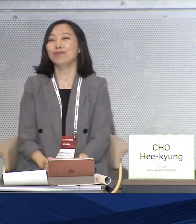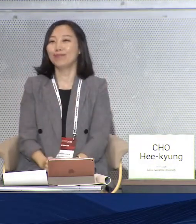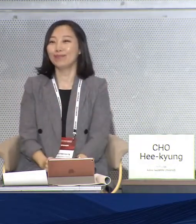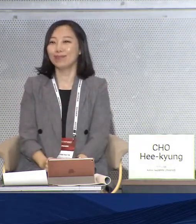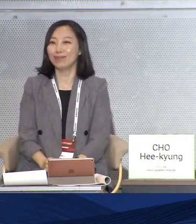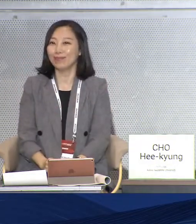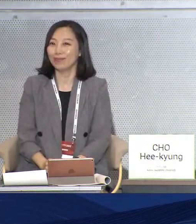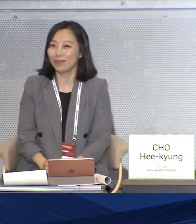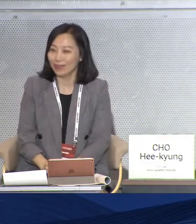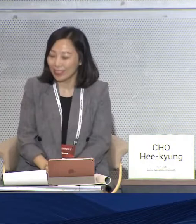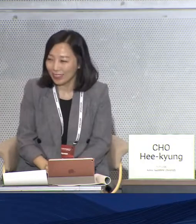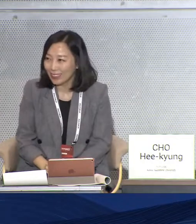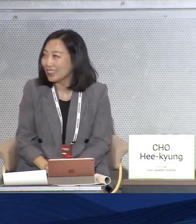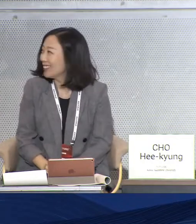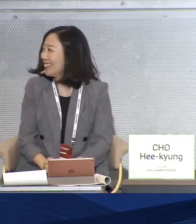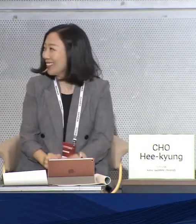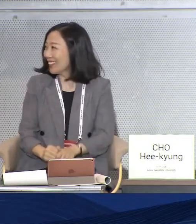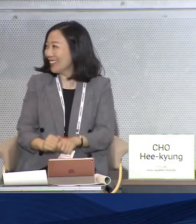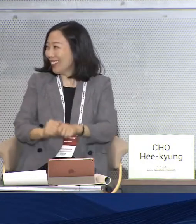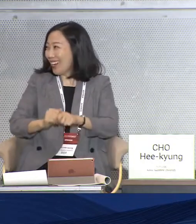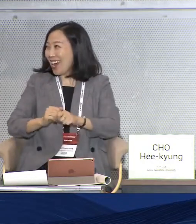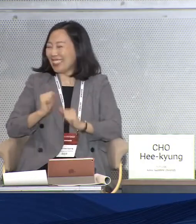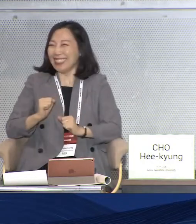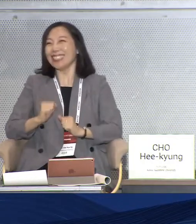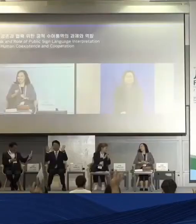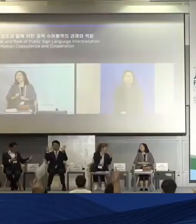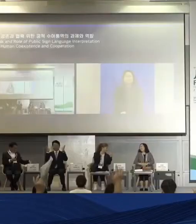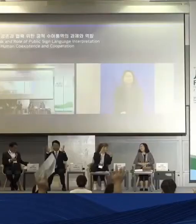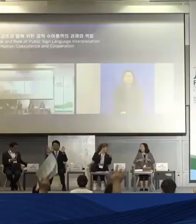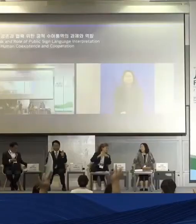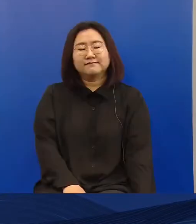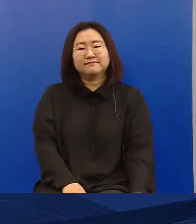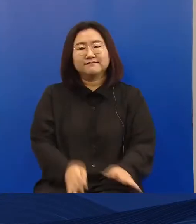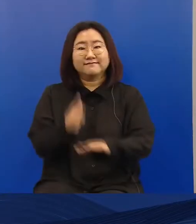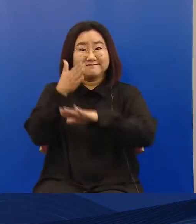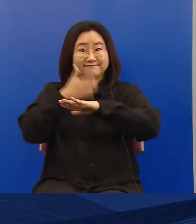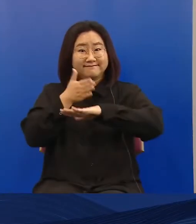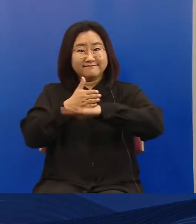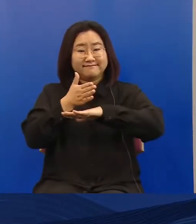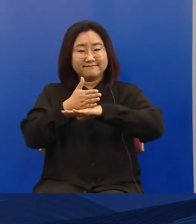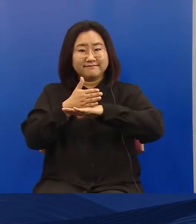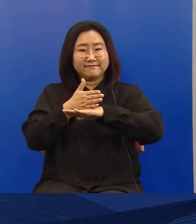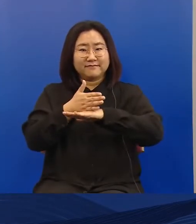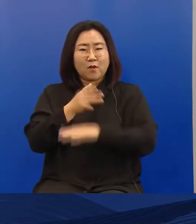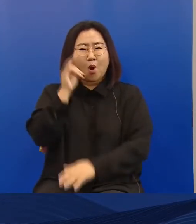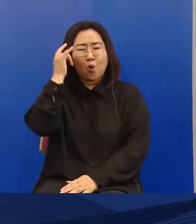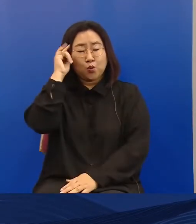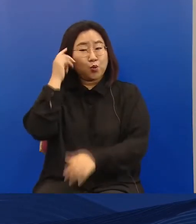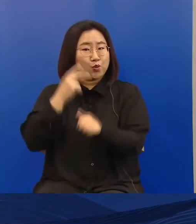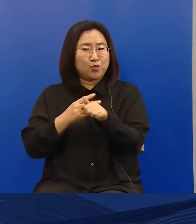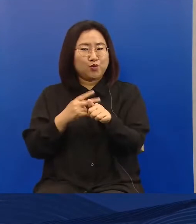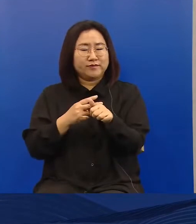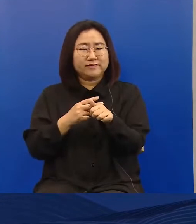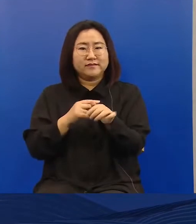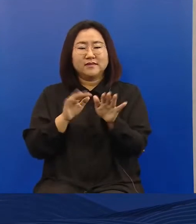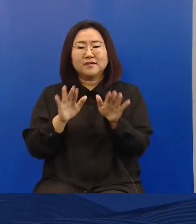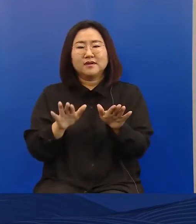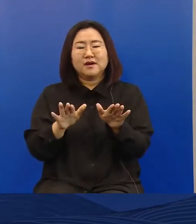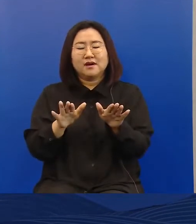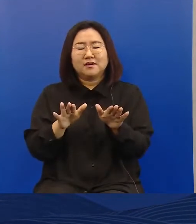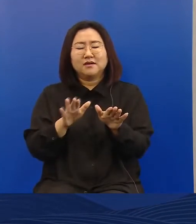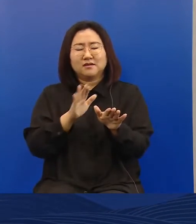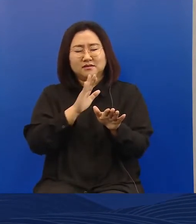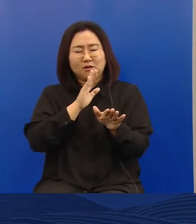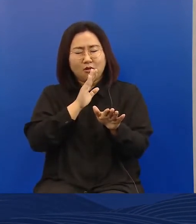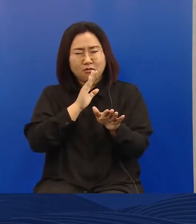I really wish we can have that in the future. That concludes my presentation. Thank you very much. Thank you very much,